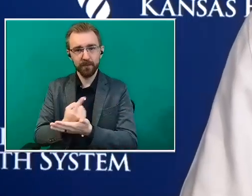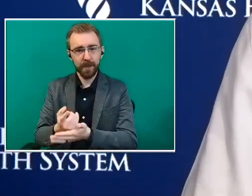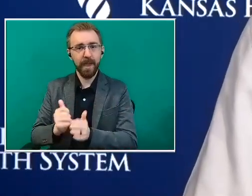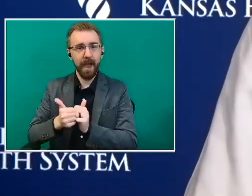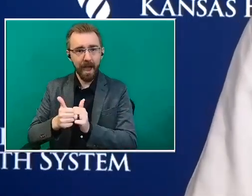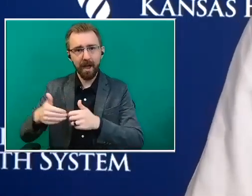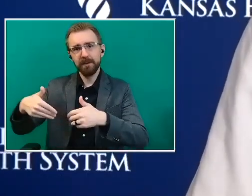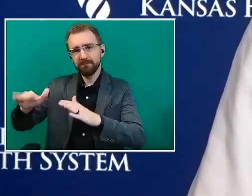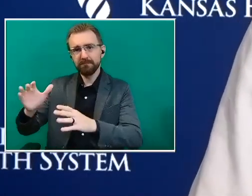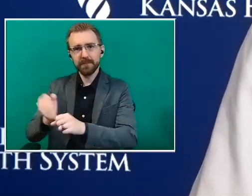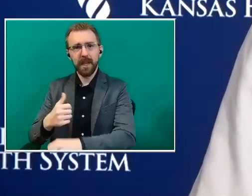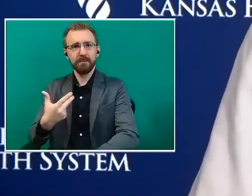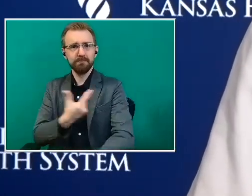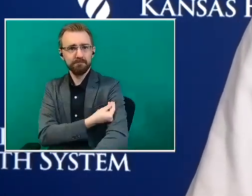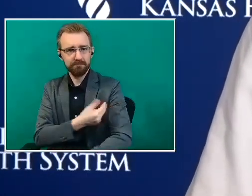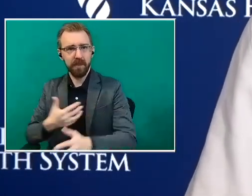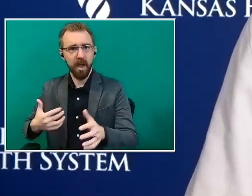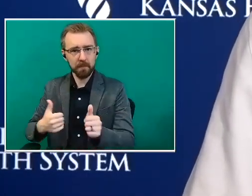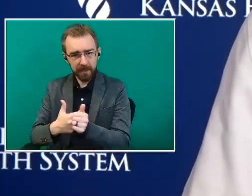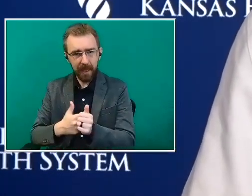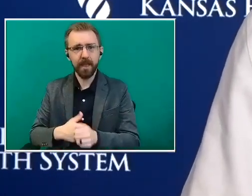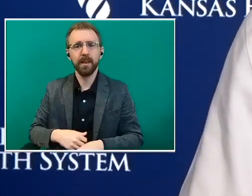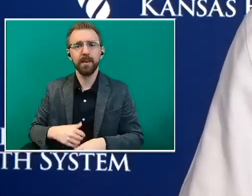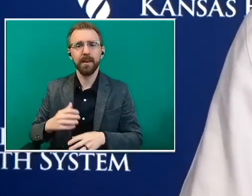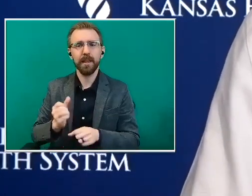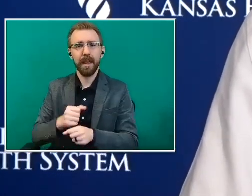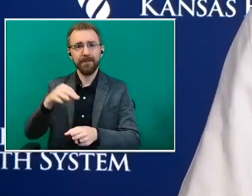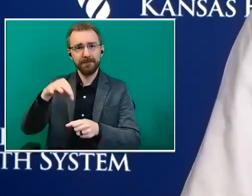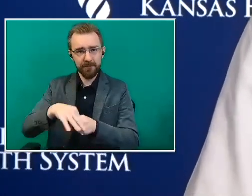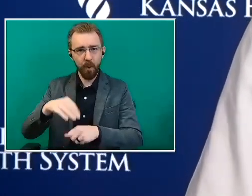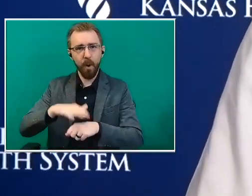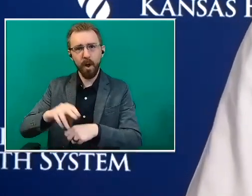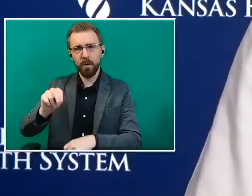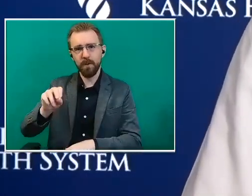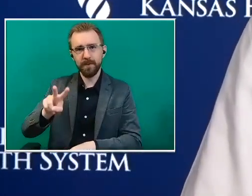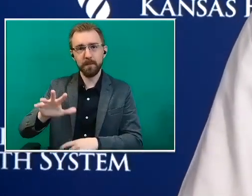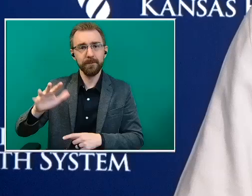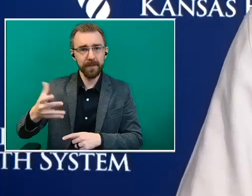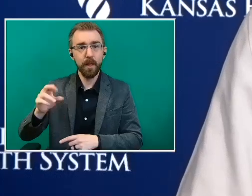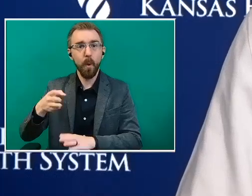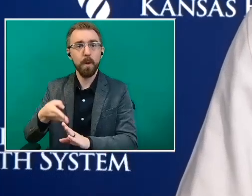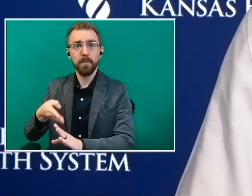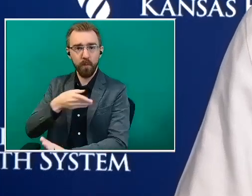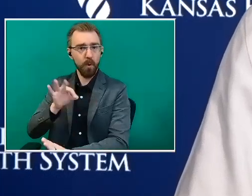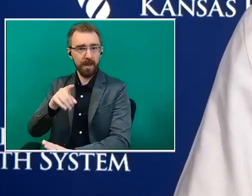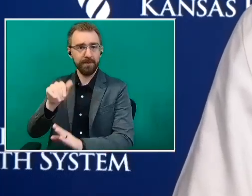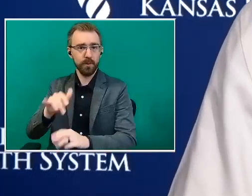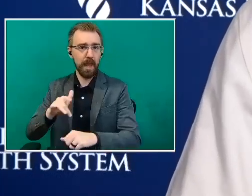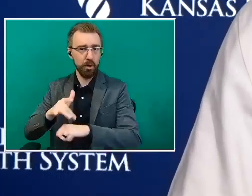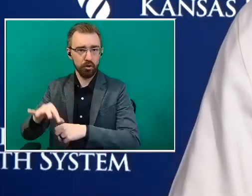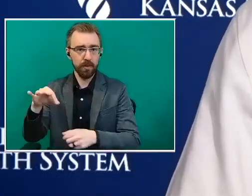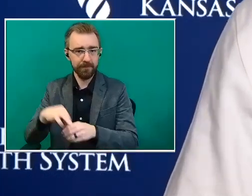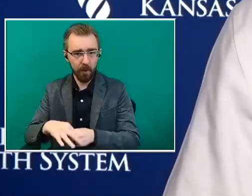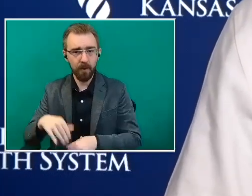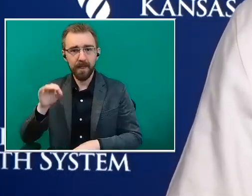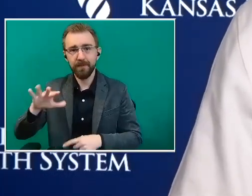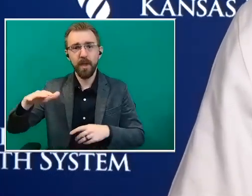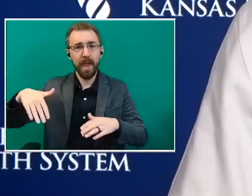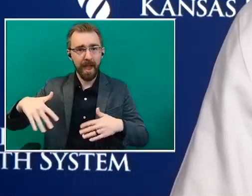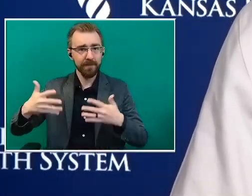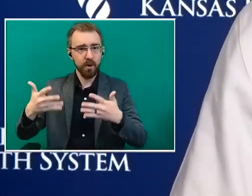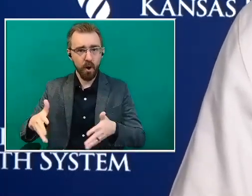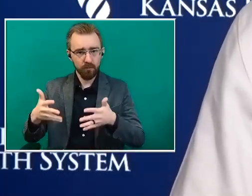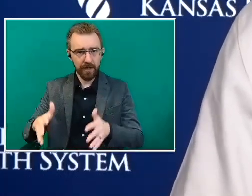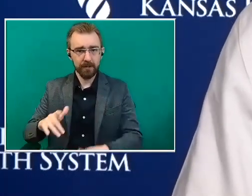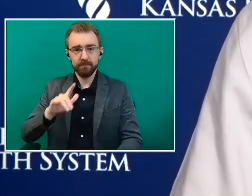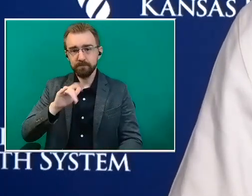your vaccines and getting your vote in on November 5th, or before that if you can early vote, if you haven't already. In fact, maybe even on